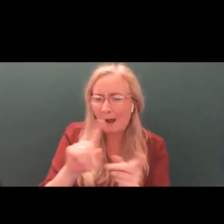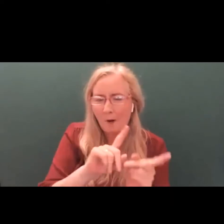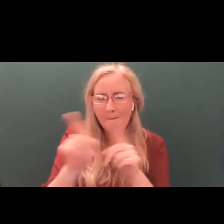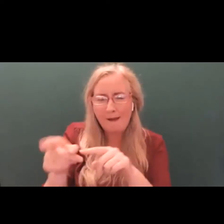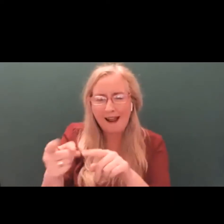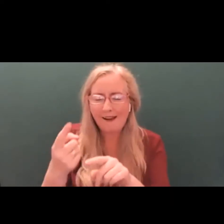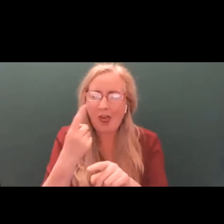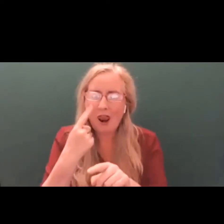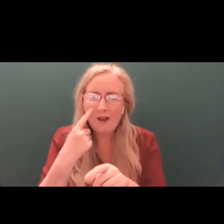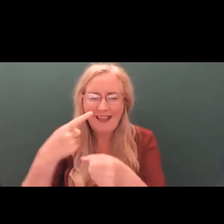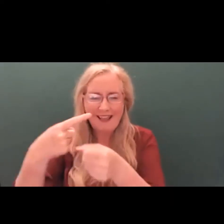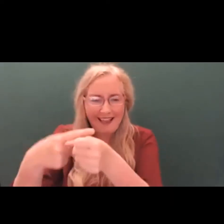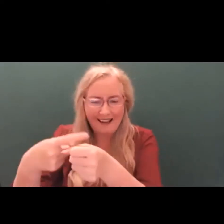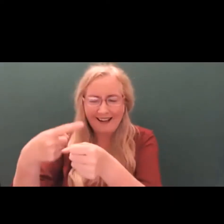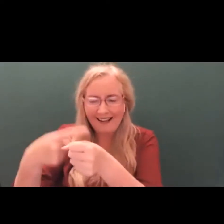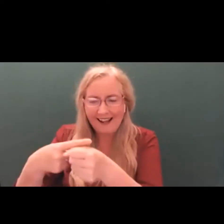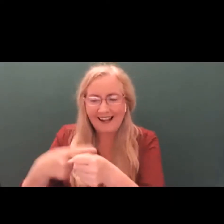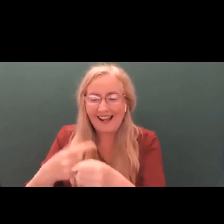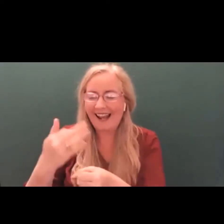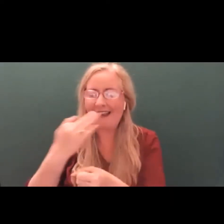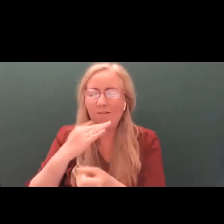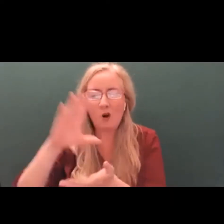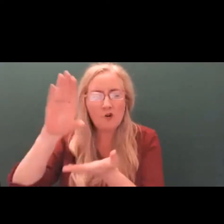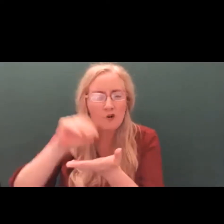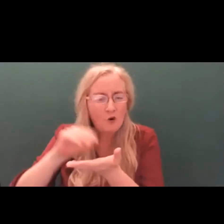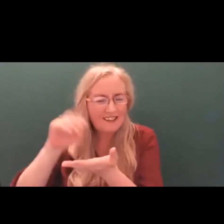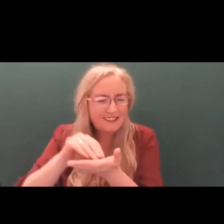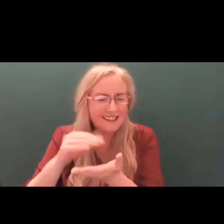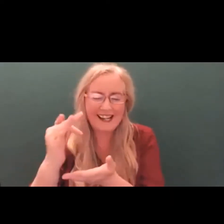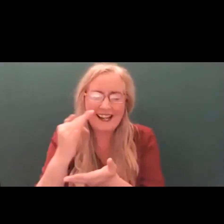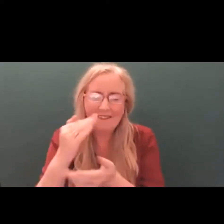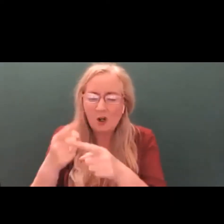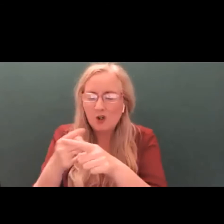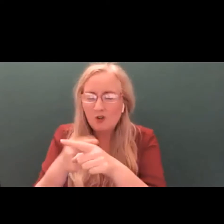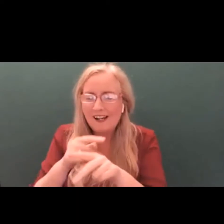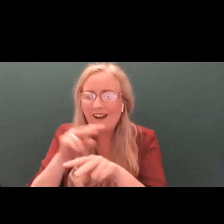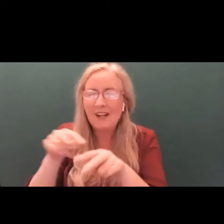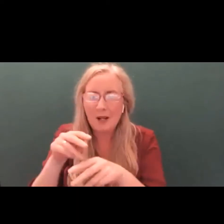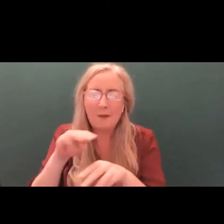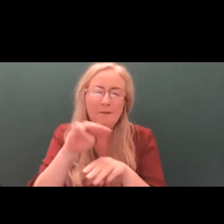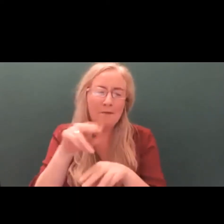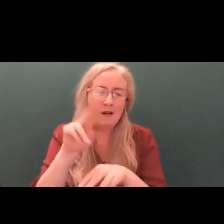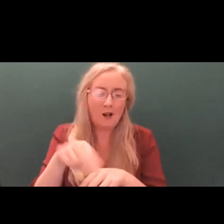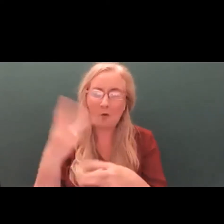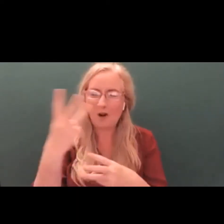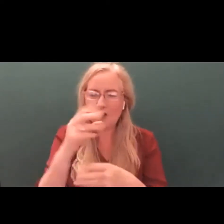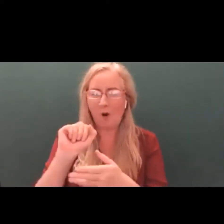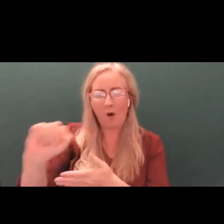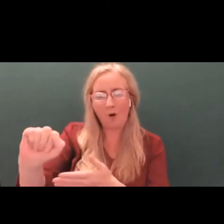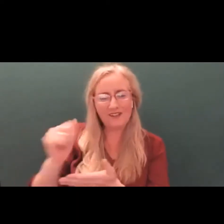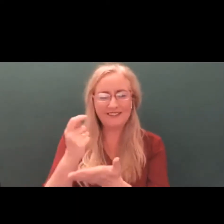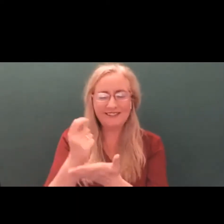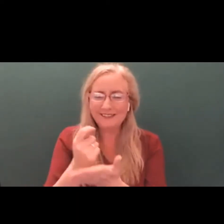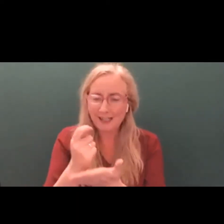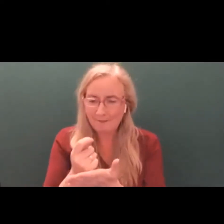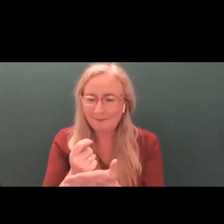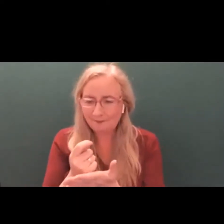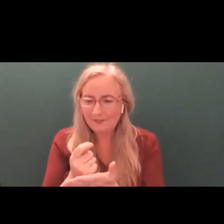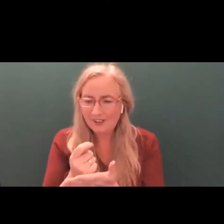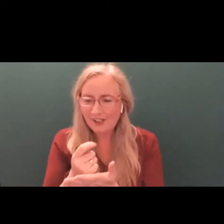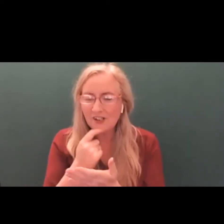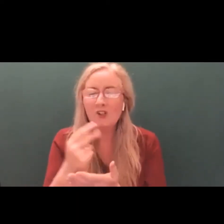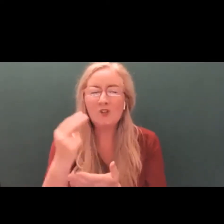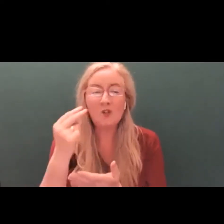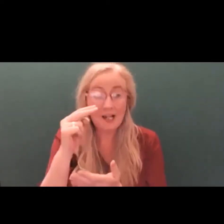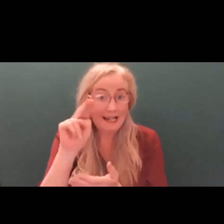enjoy if you've recorded it and it's a short video and people can watch it in their own time. And of course, as Thelma says, perhaps you could even try